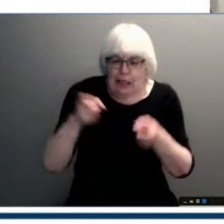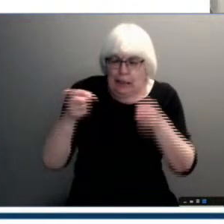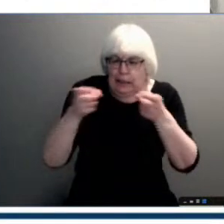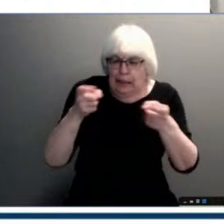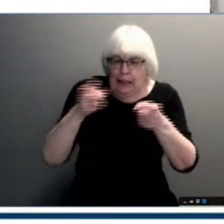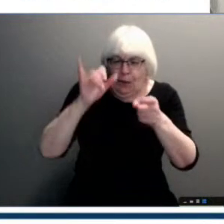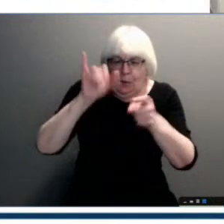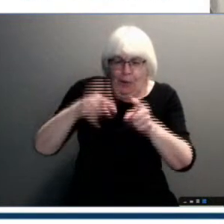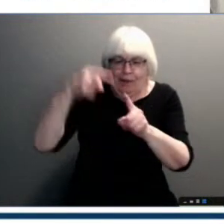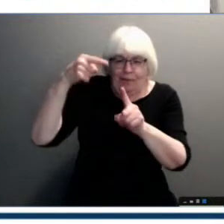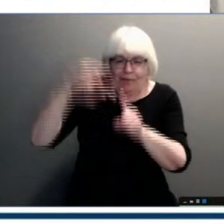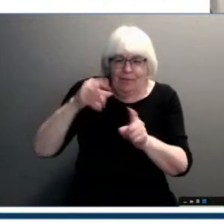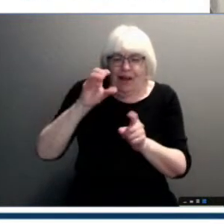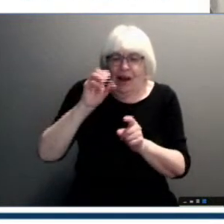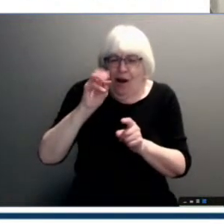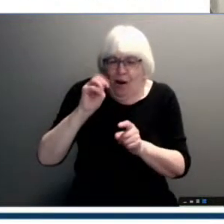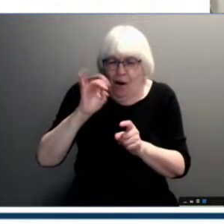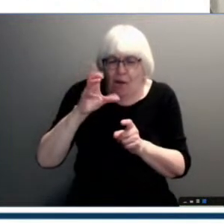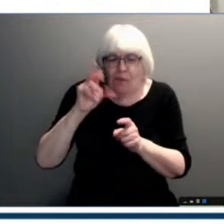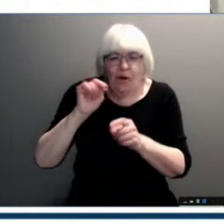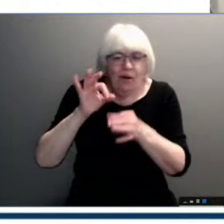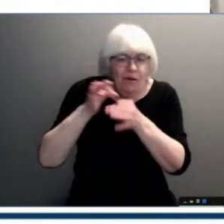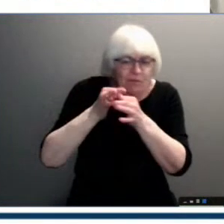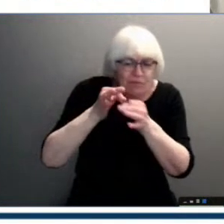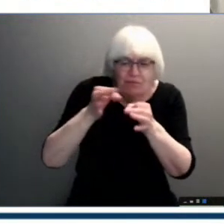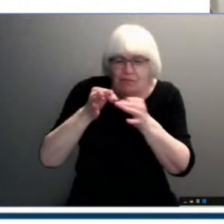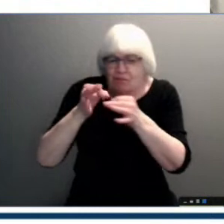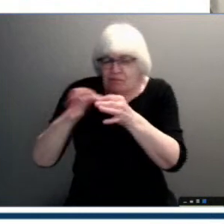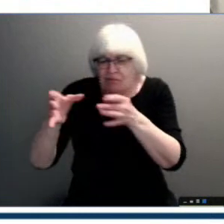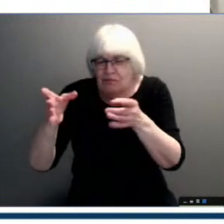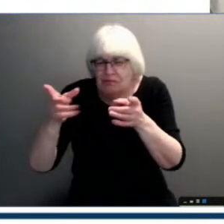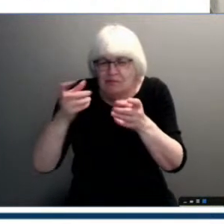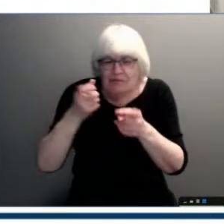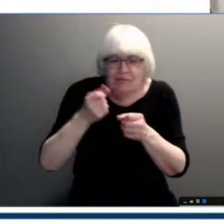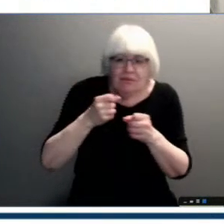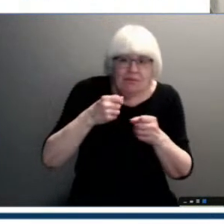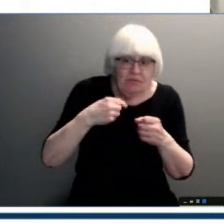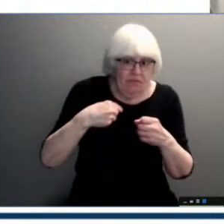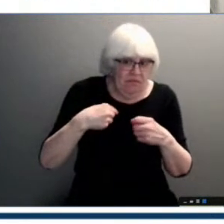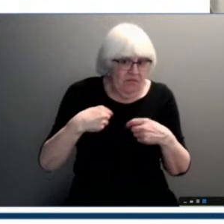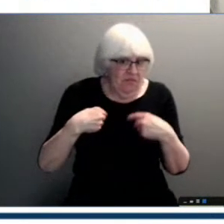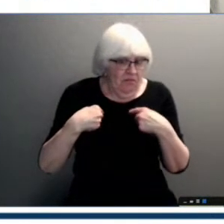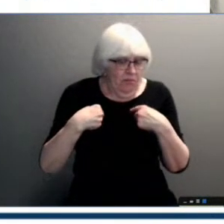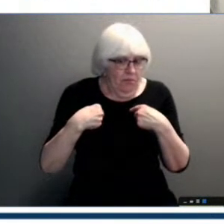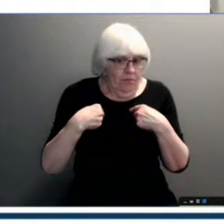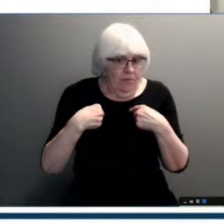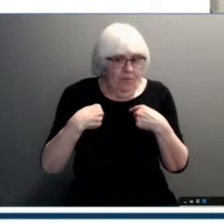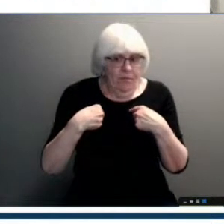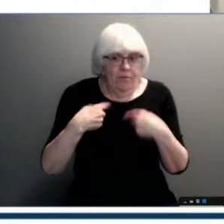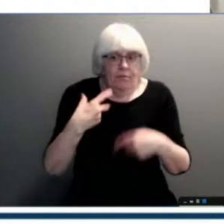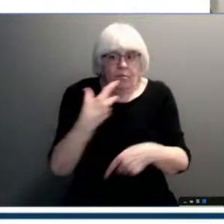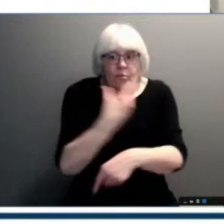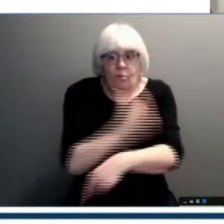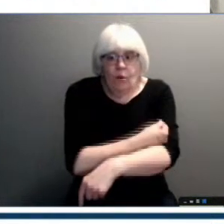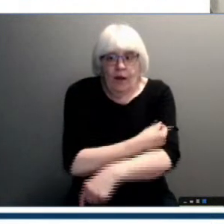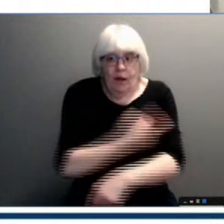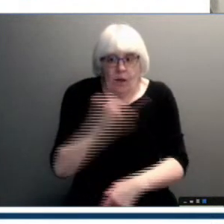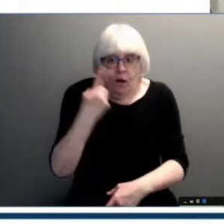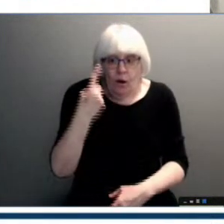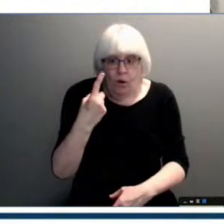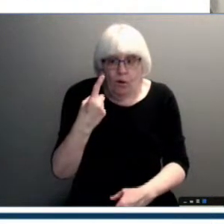out there, including myself, who got one shot of AstraZeneca and one mRNA